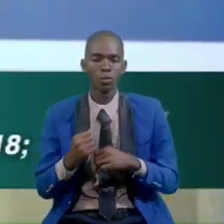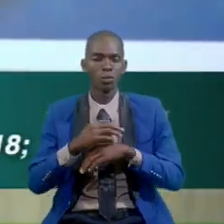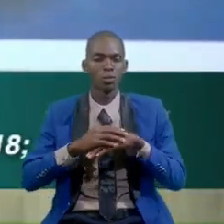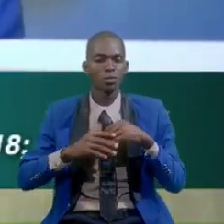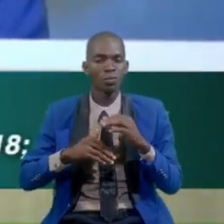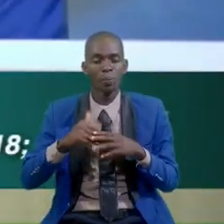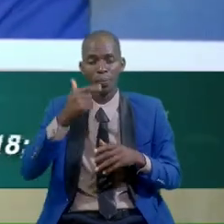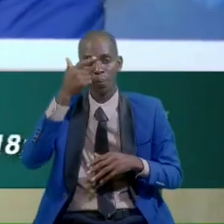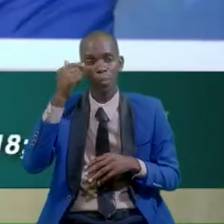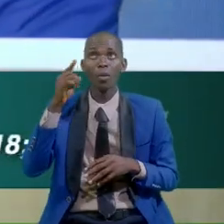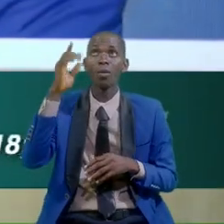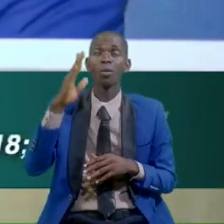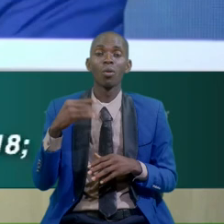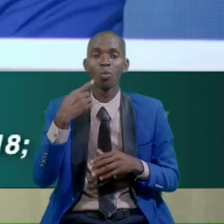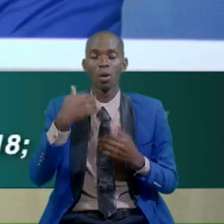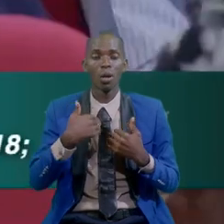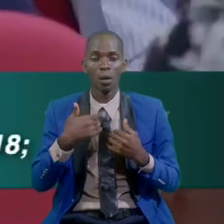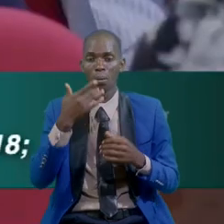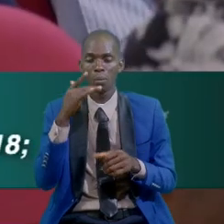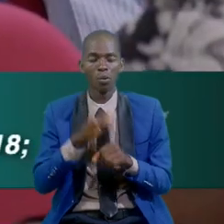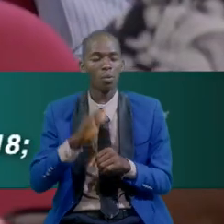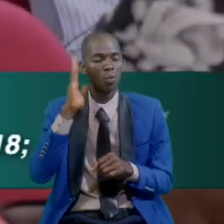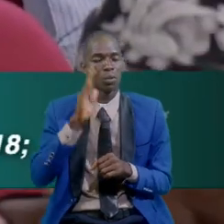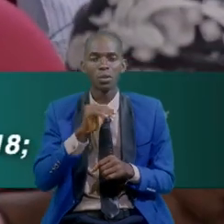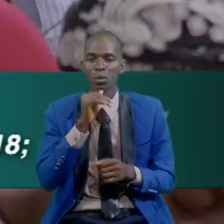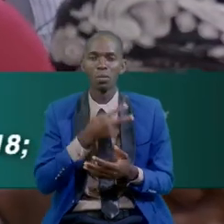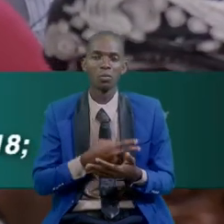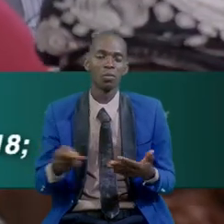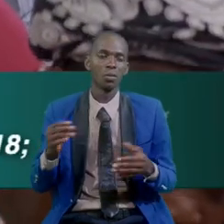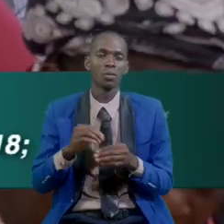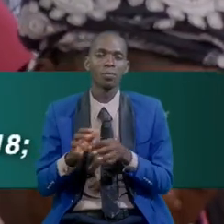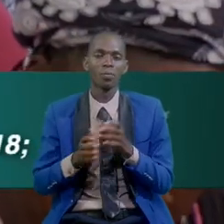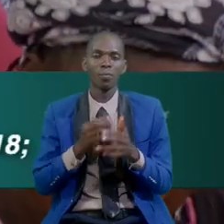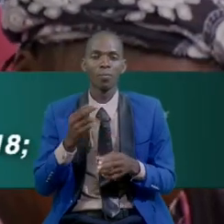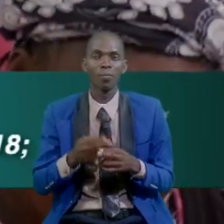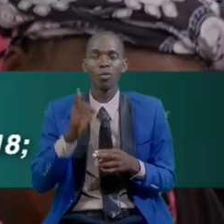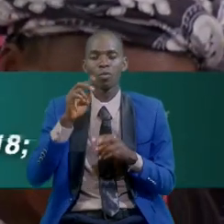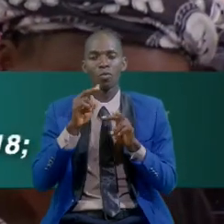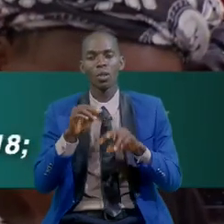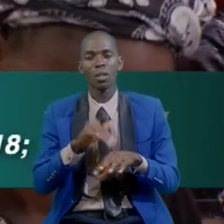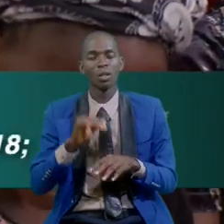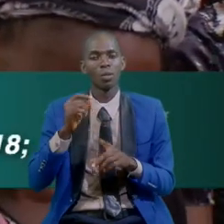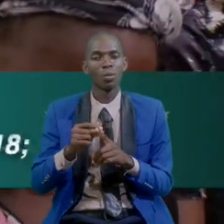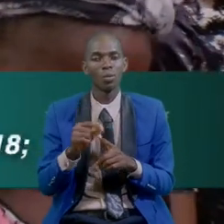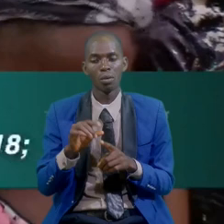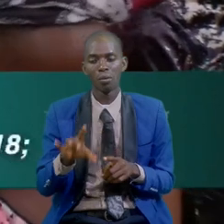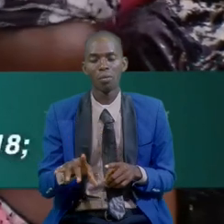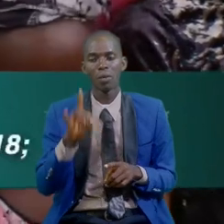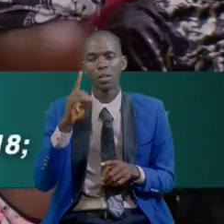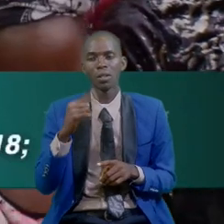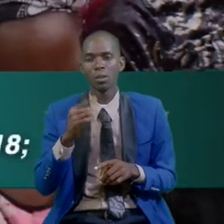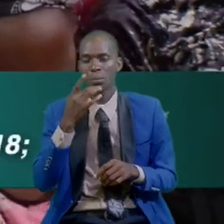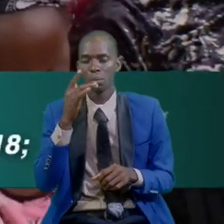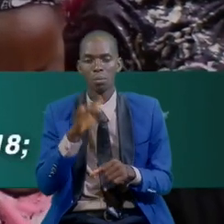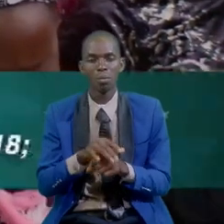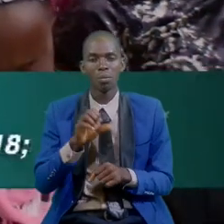has promised, he will not fail. You look at his word, you find out the promises, and you